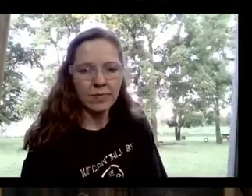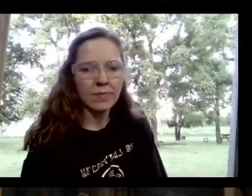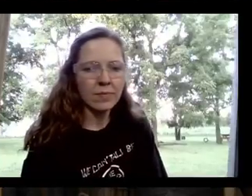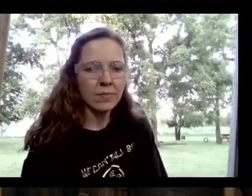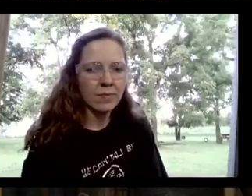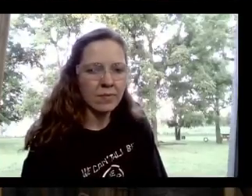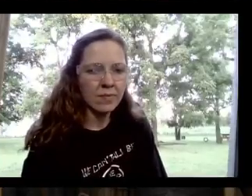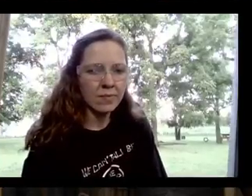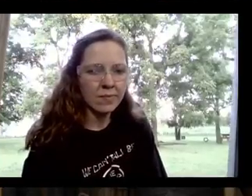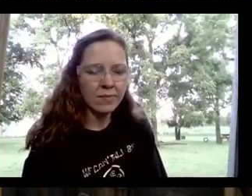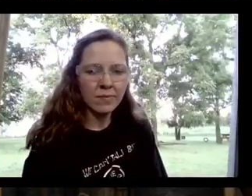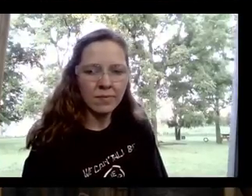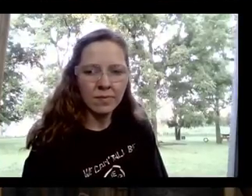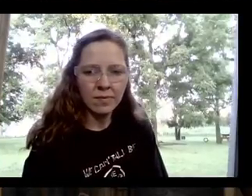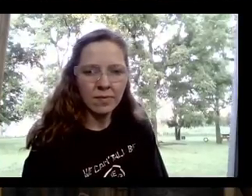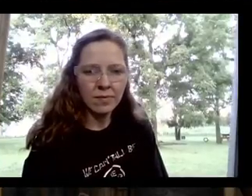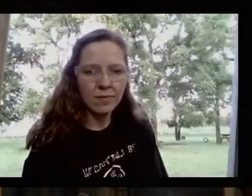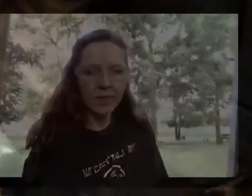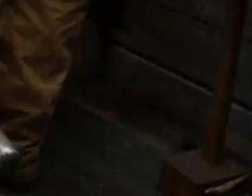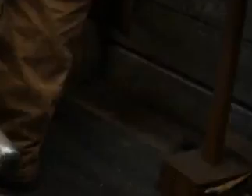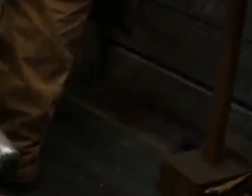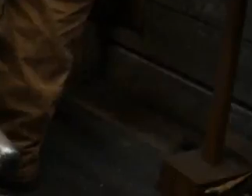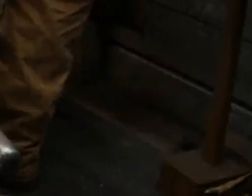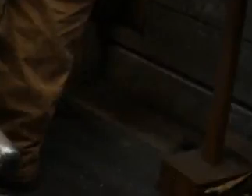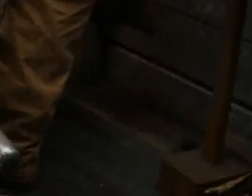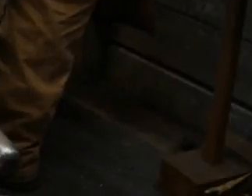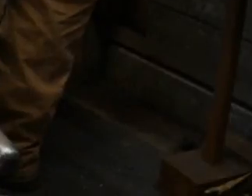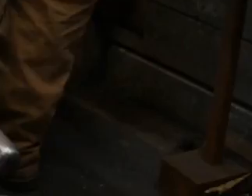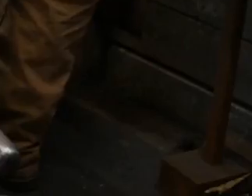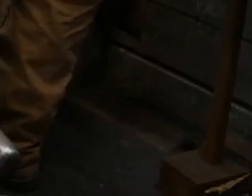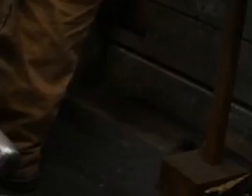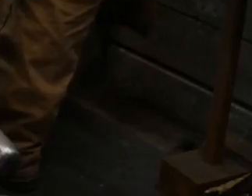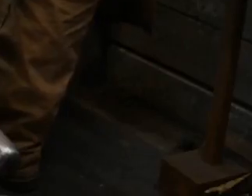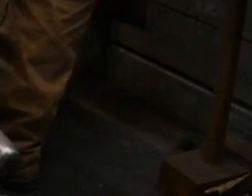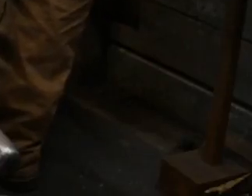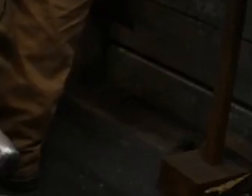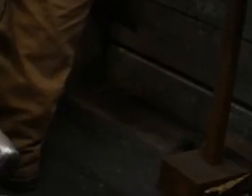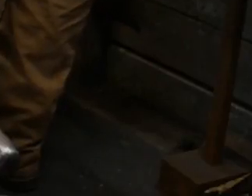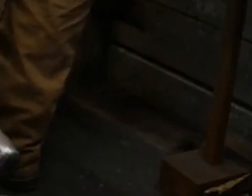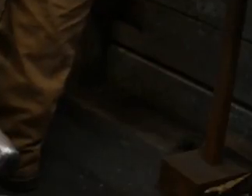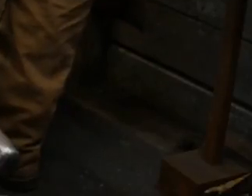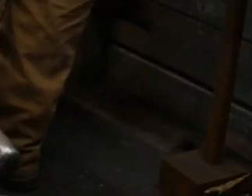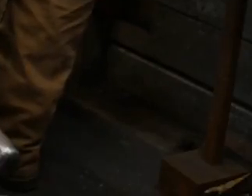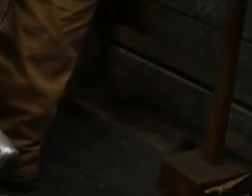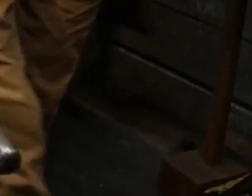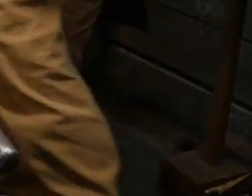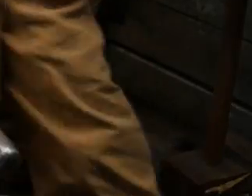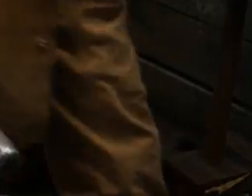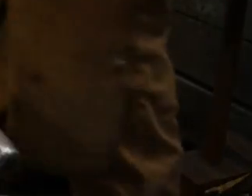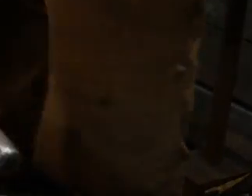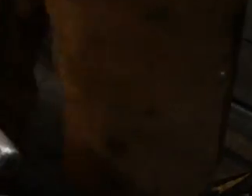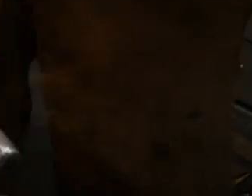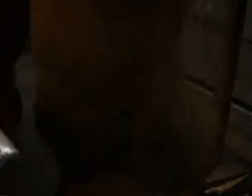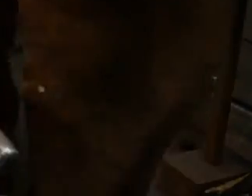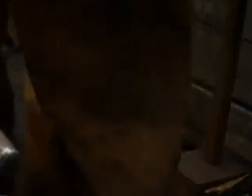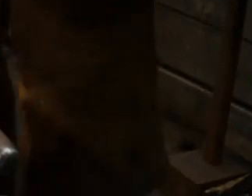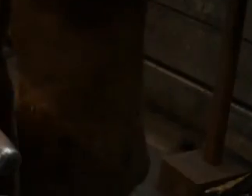So the benefit of wrought iron, let's go to the anvil one. Okay. Just drop that, why not,